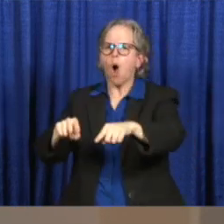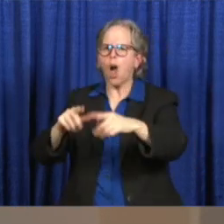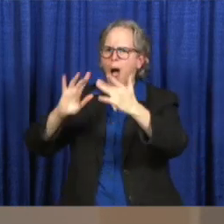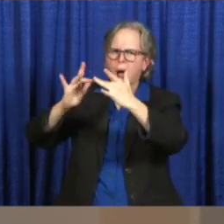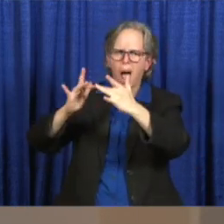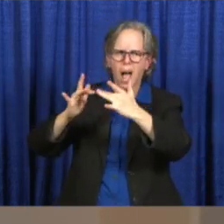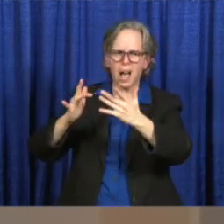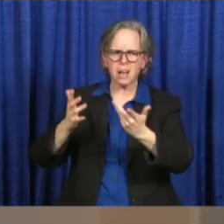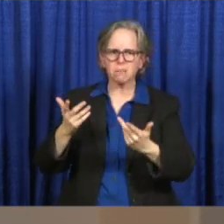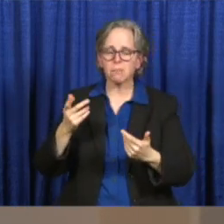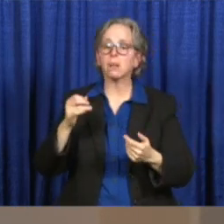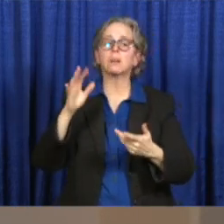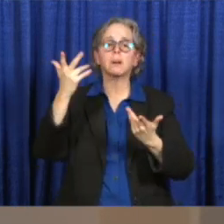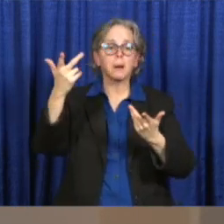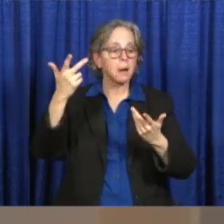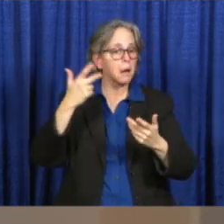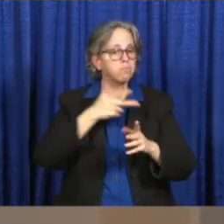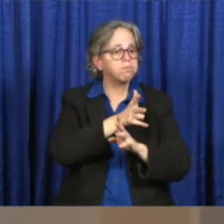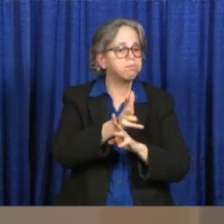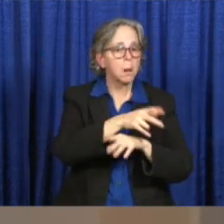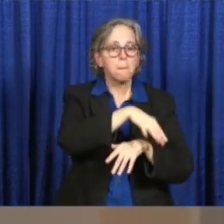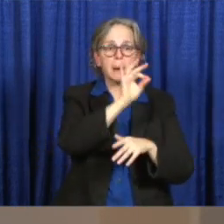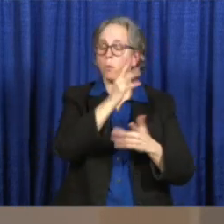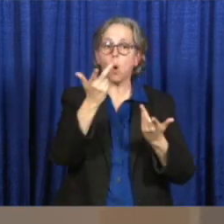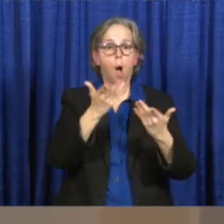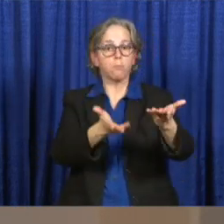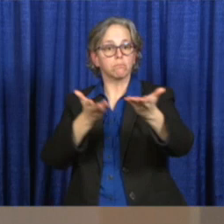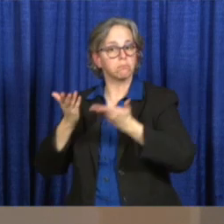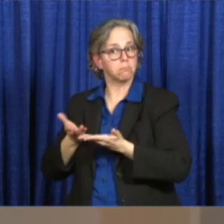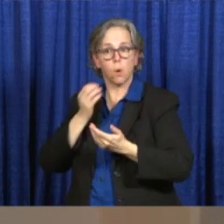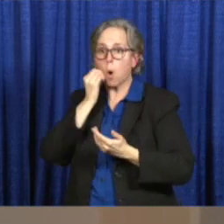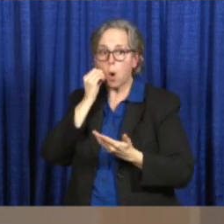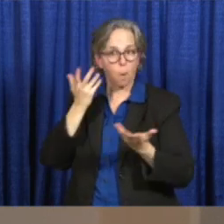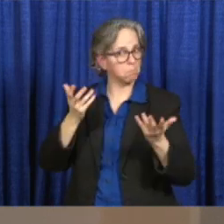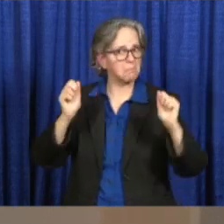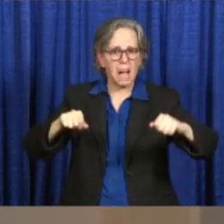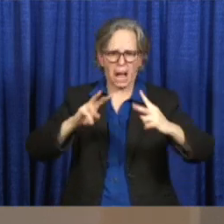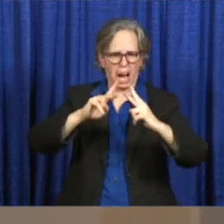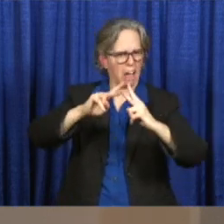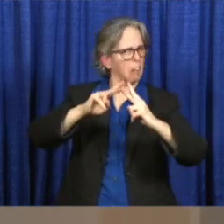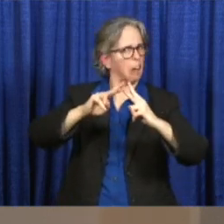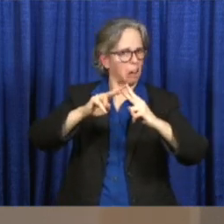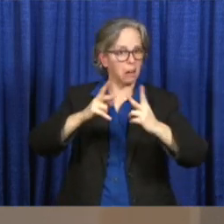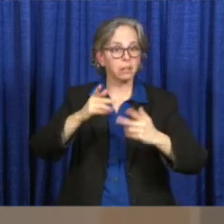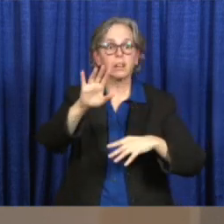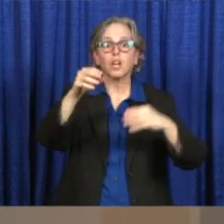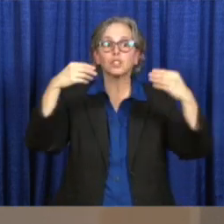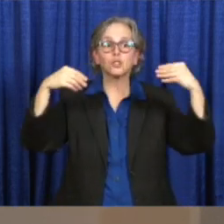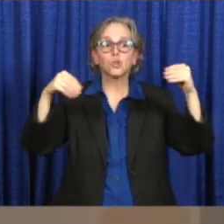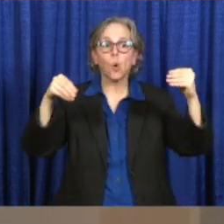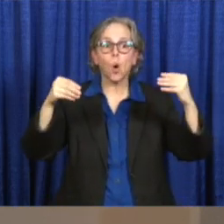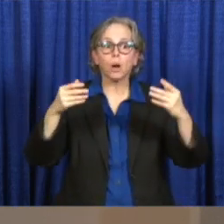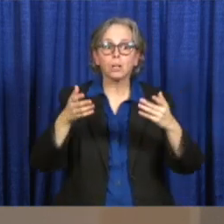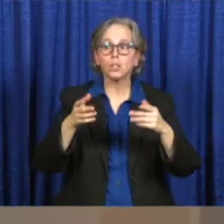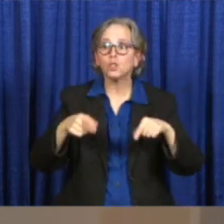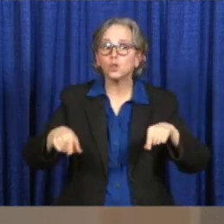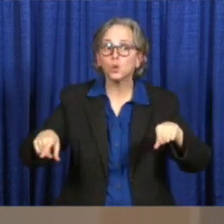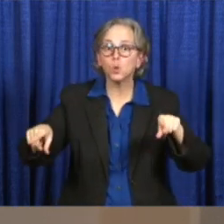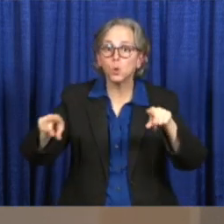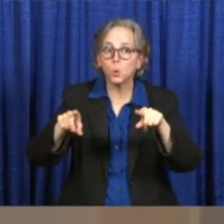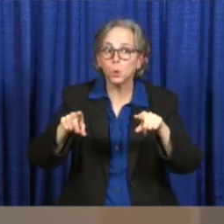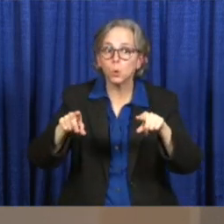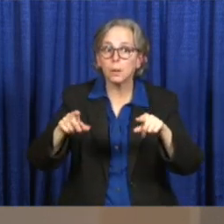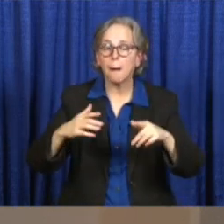all the things that they ask you to do to help them keep all of us safe and to get through this